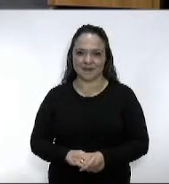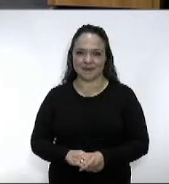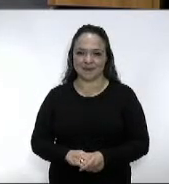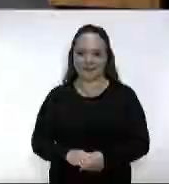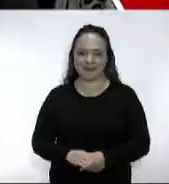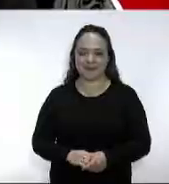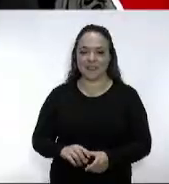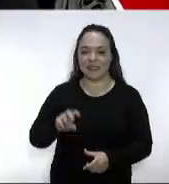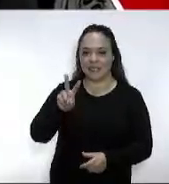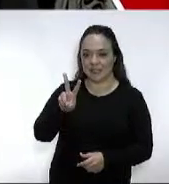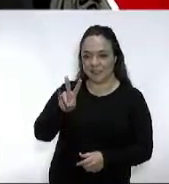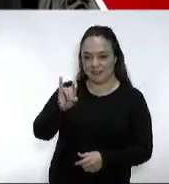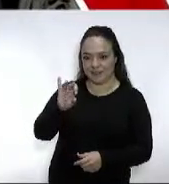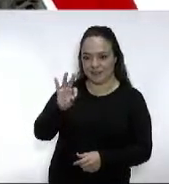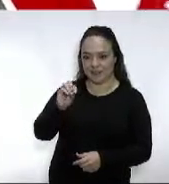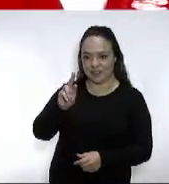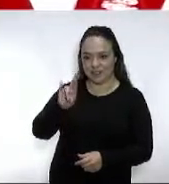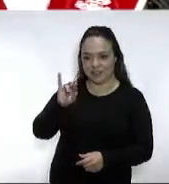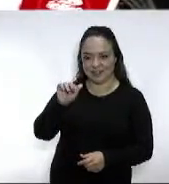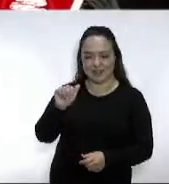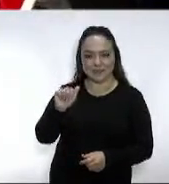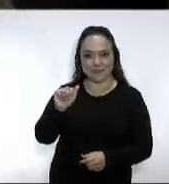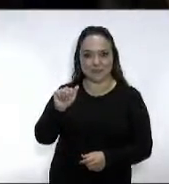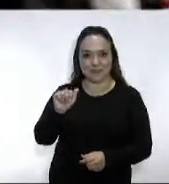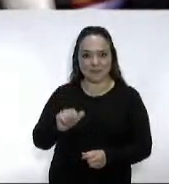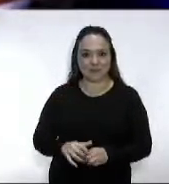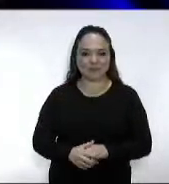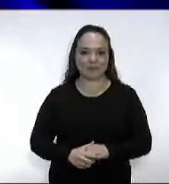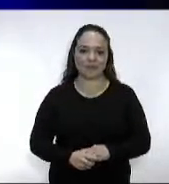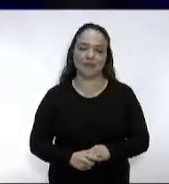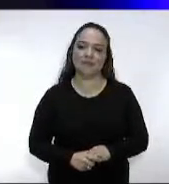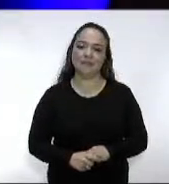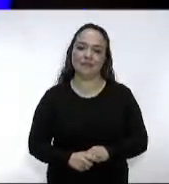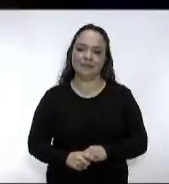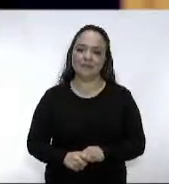E Vitória Cristina Andreazzi Mira.